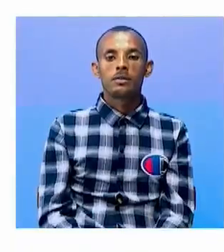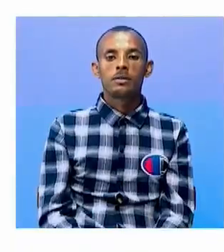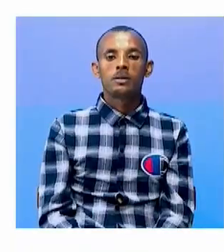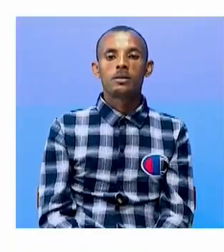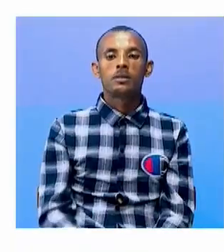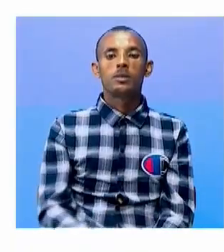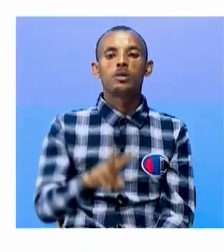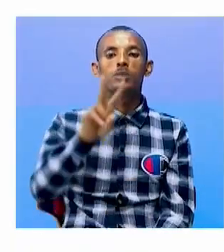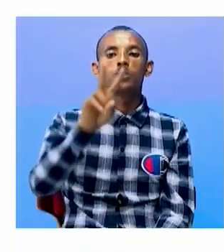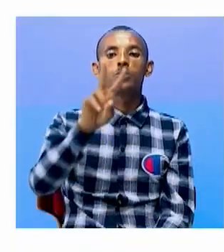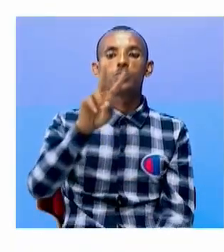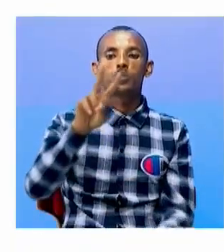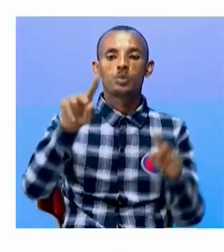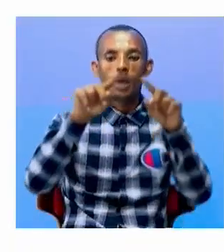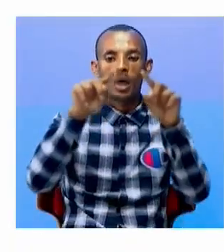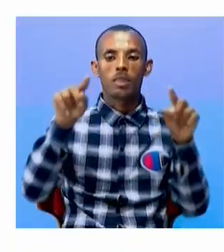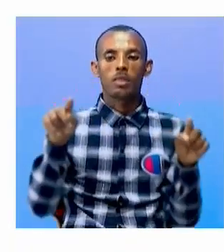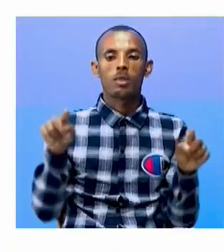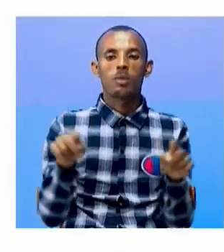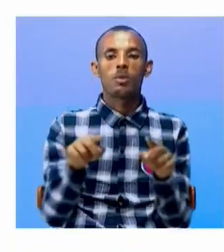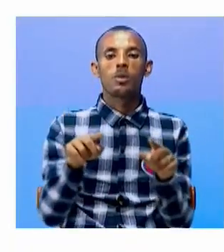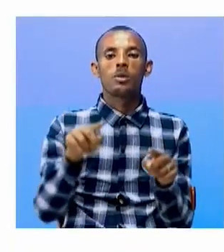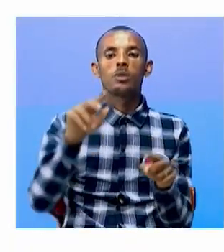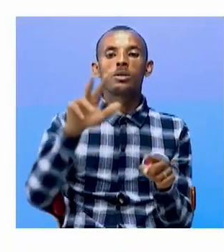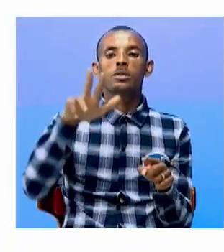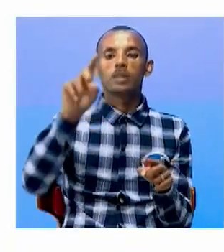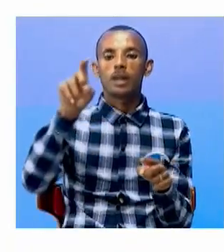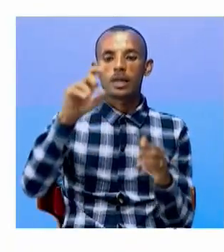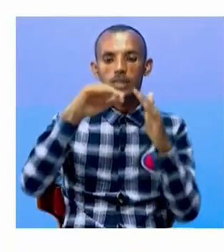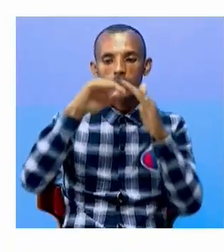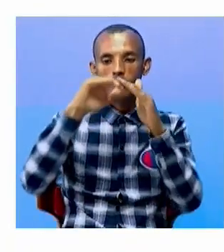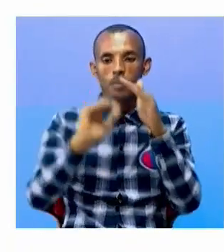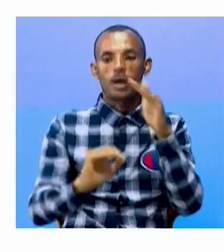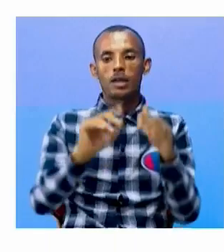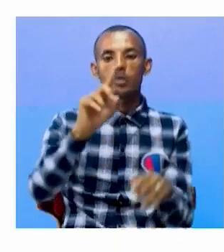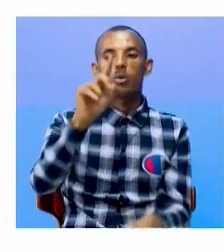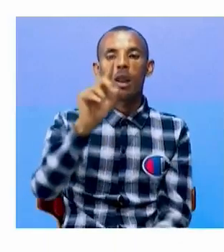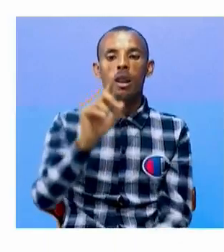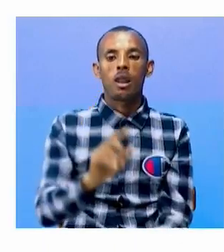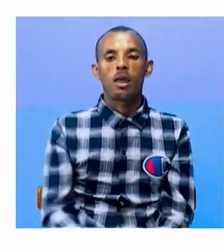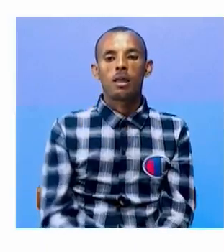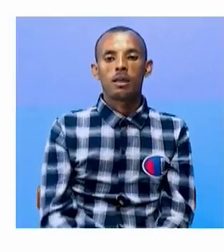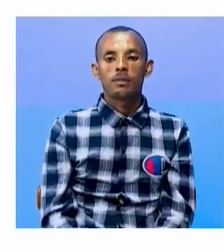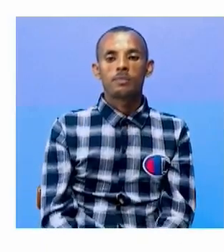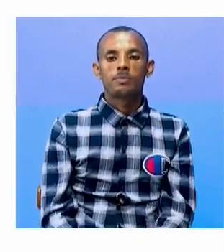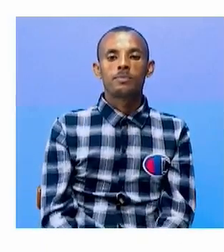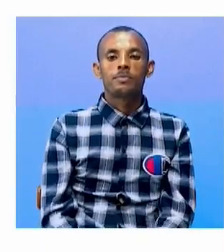2 into 3x minus 1